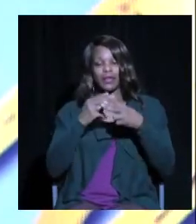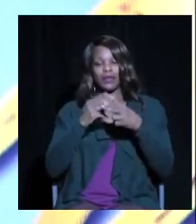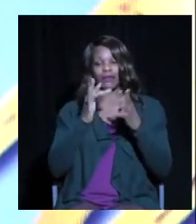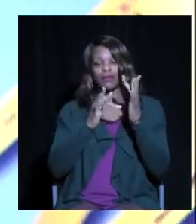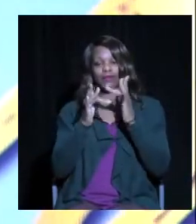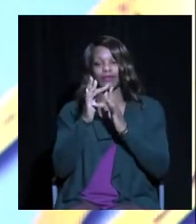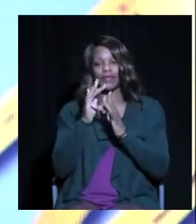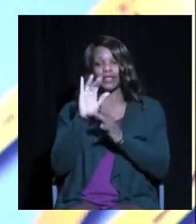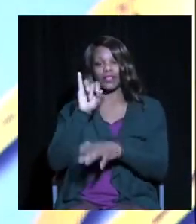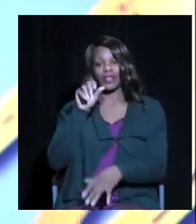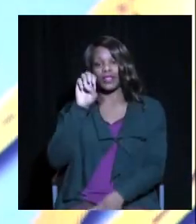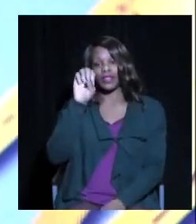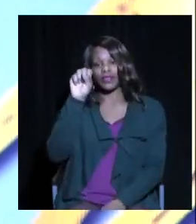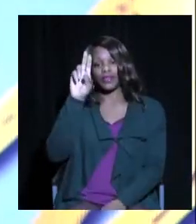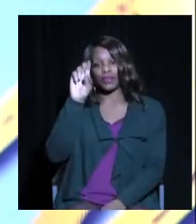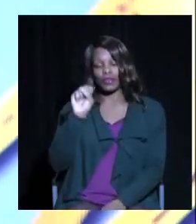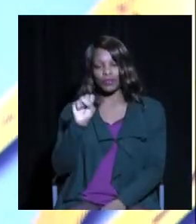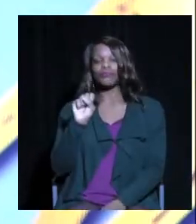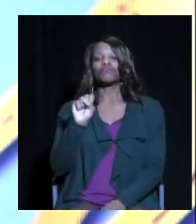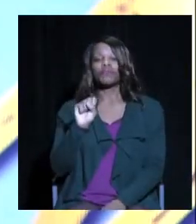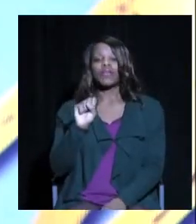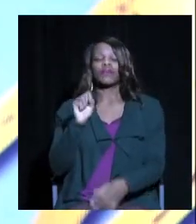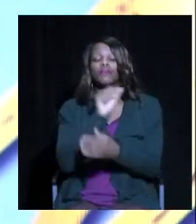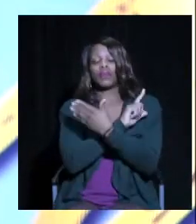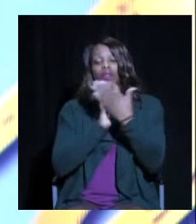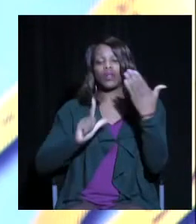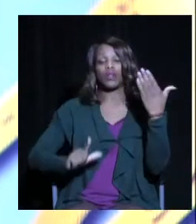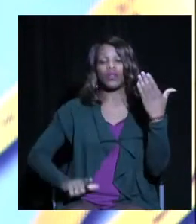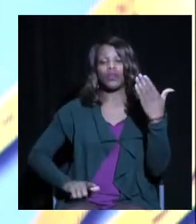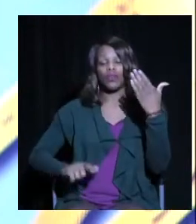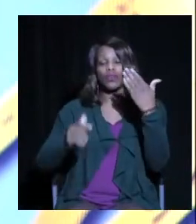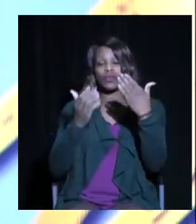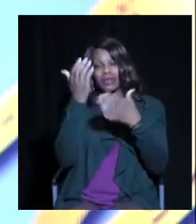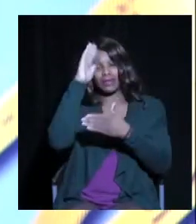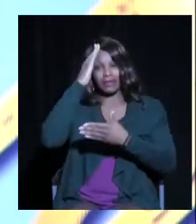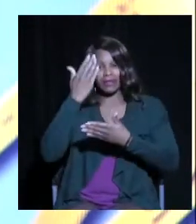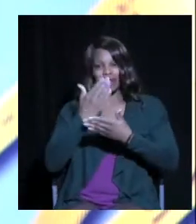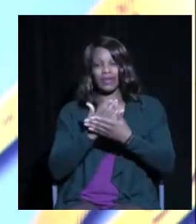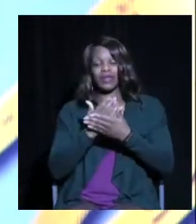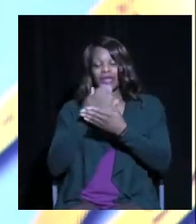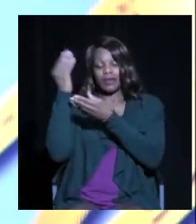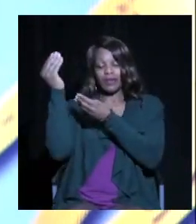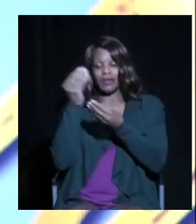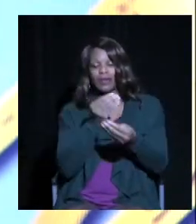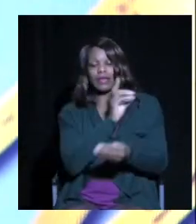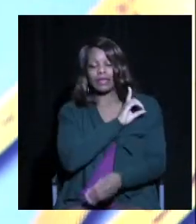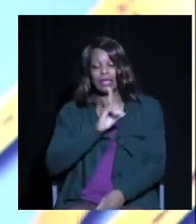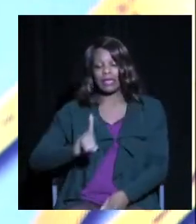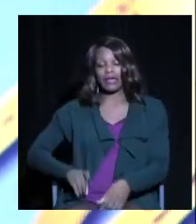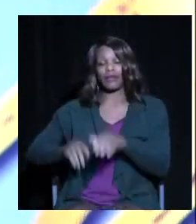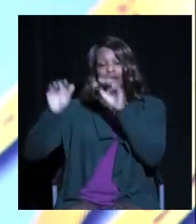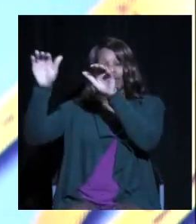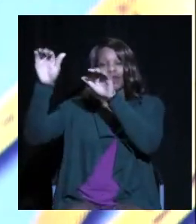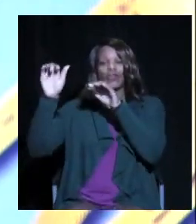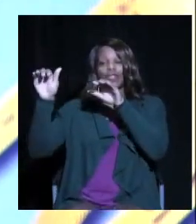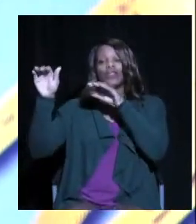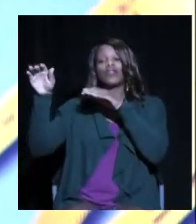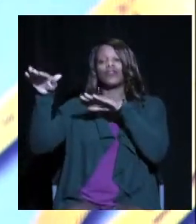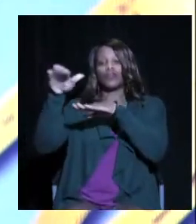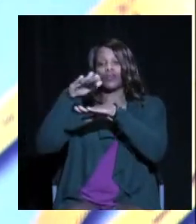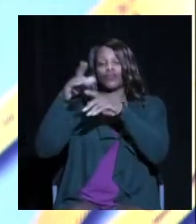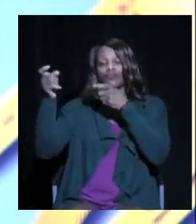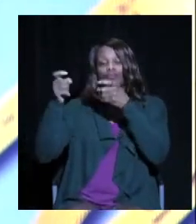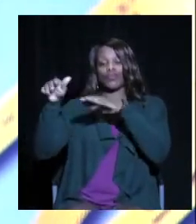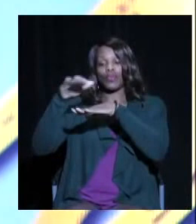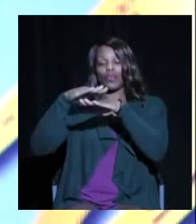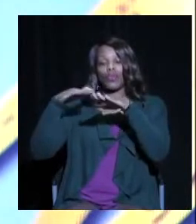will be called the Son of the Most High. The Lord God will give him the throne of his father David, and he will reign over Jacob's descendants forever.